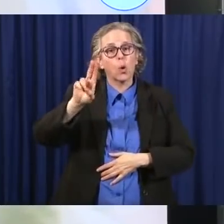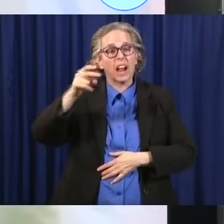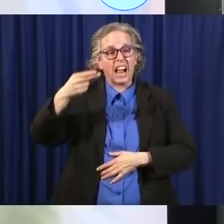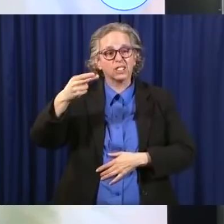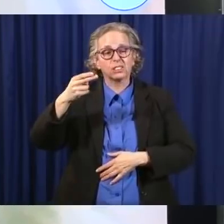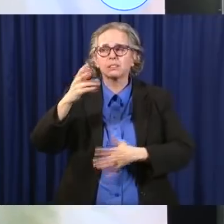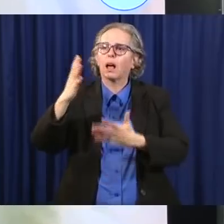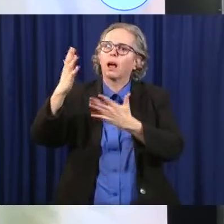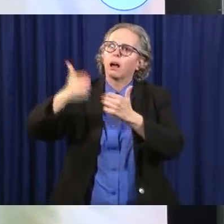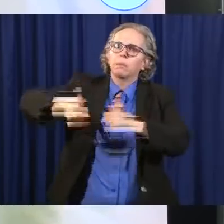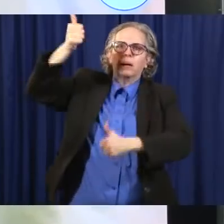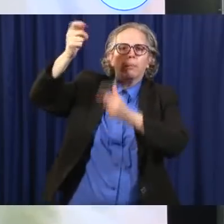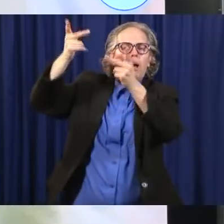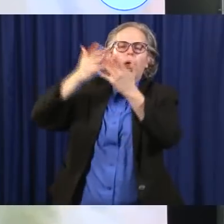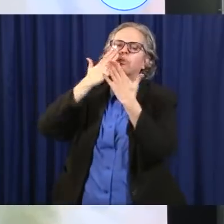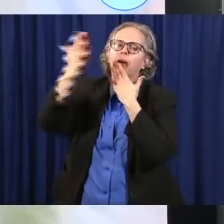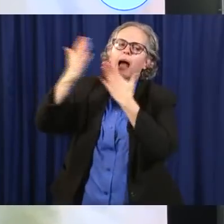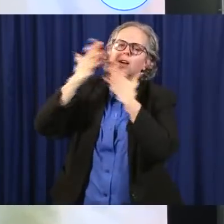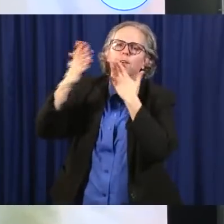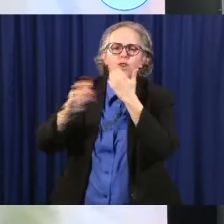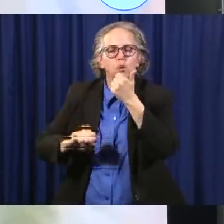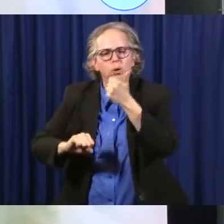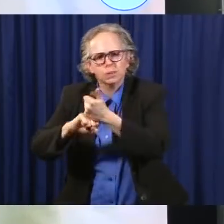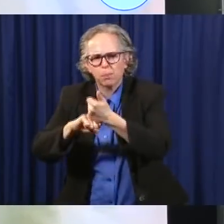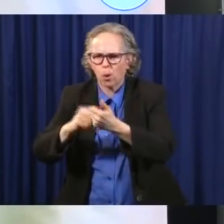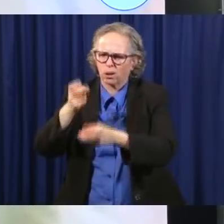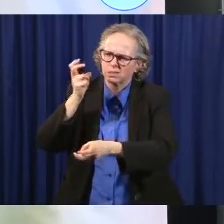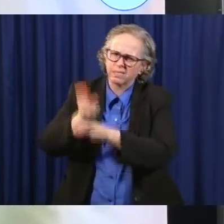and care during this difficult time for us.